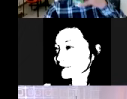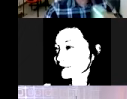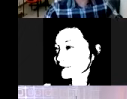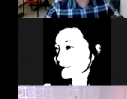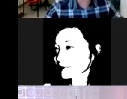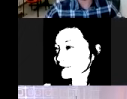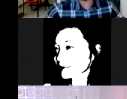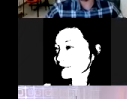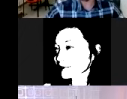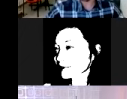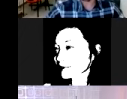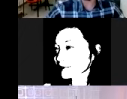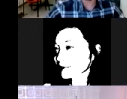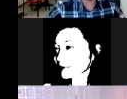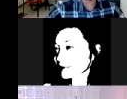Hey, Jason.